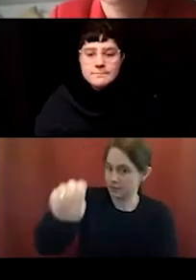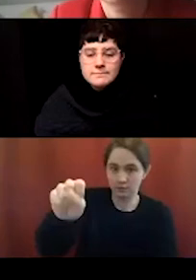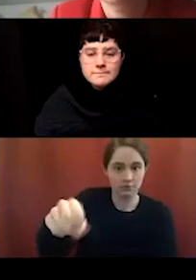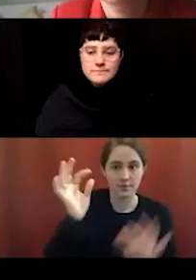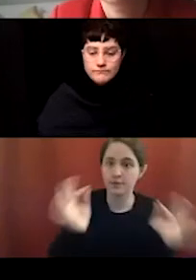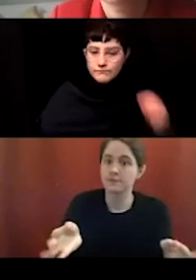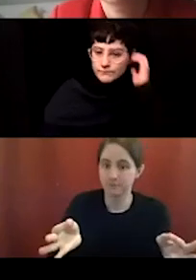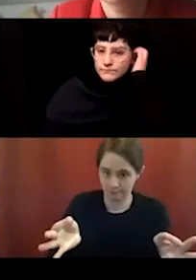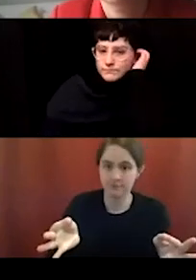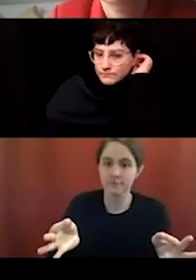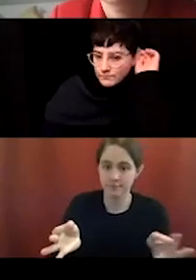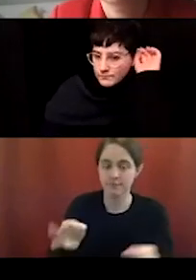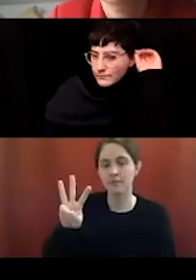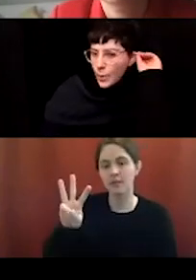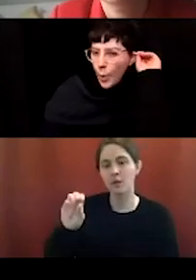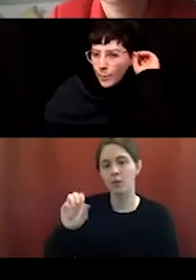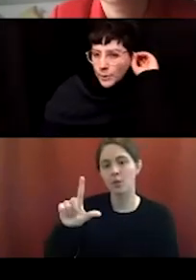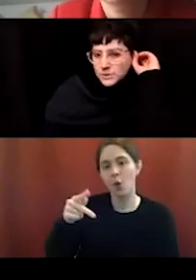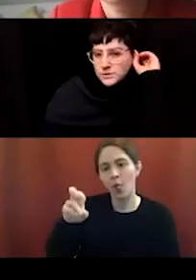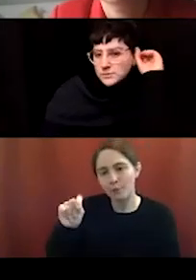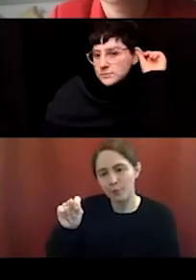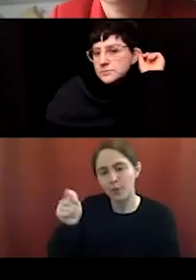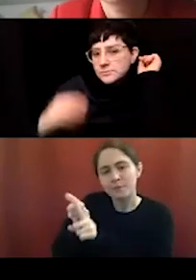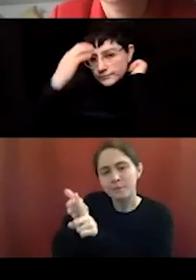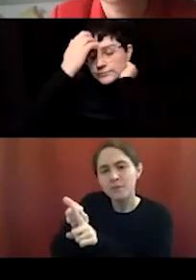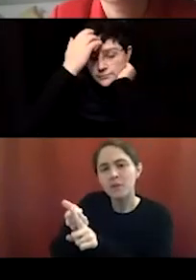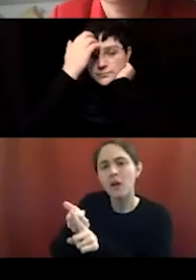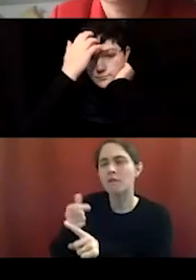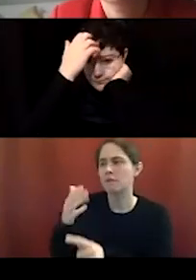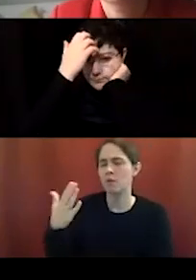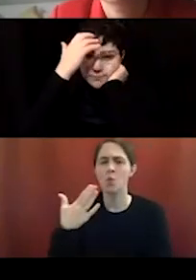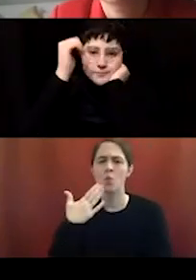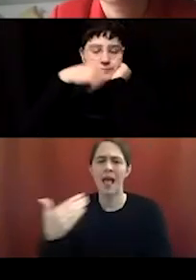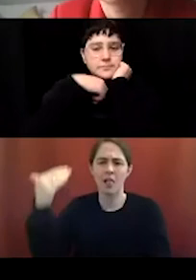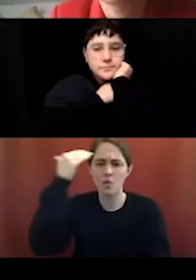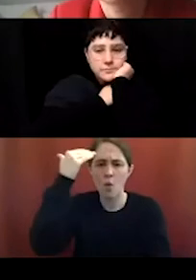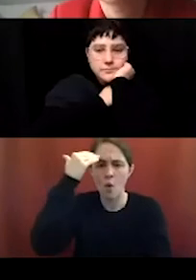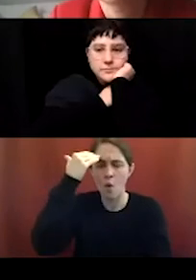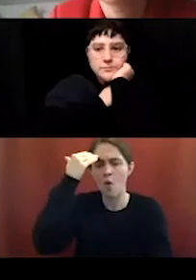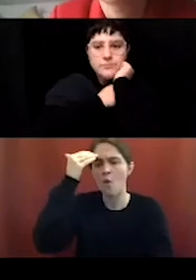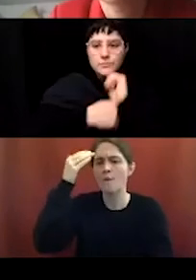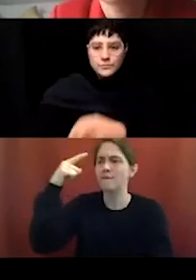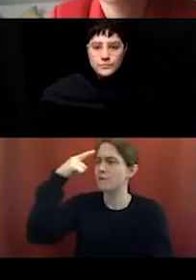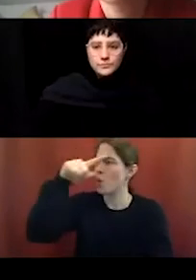And Wolpert was known for his